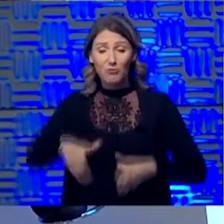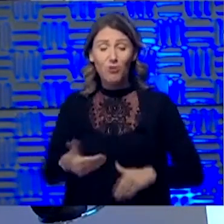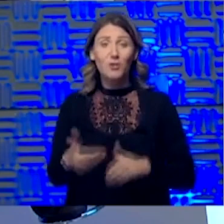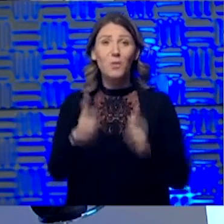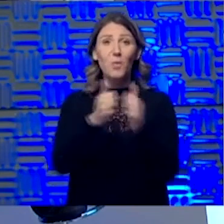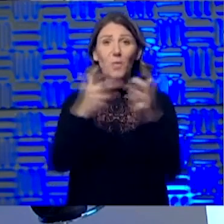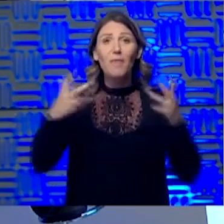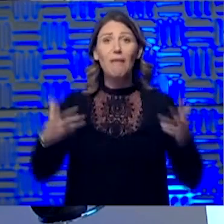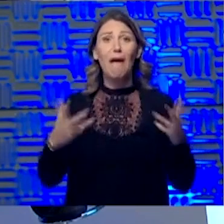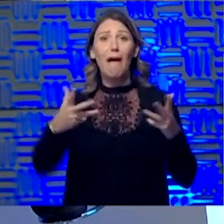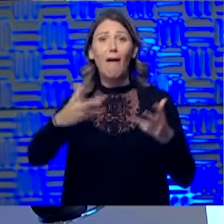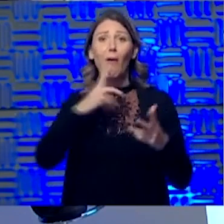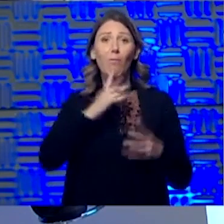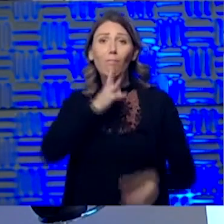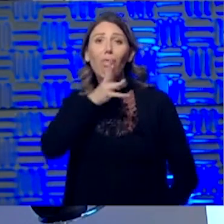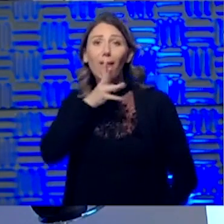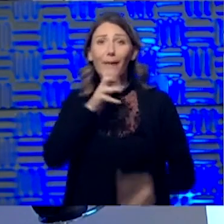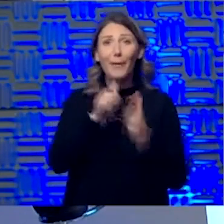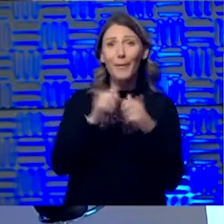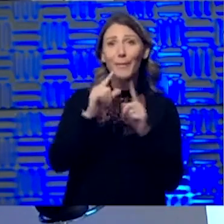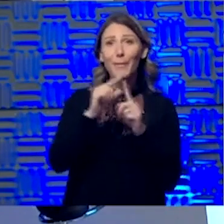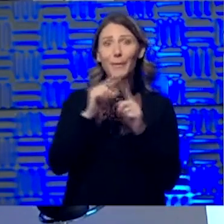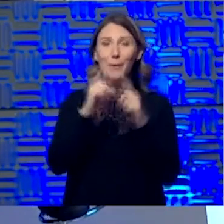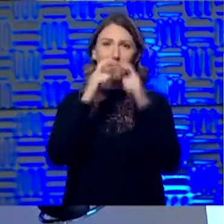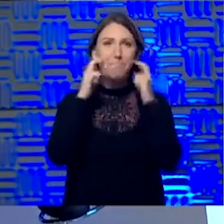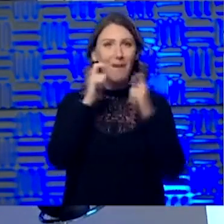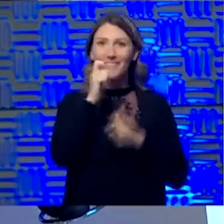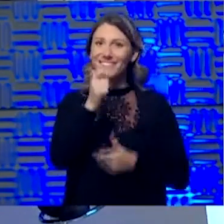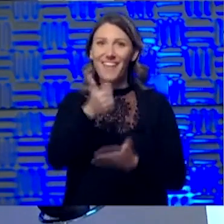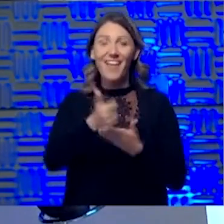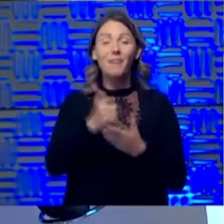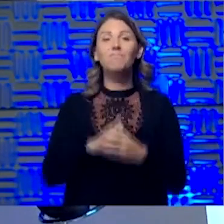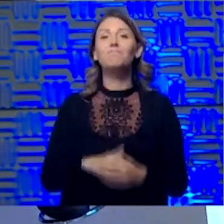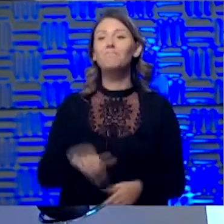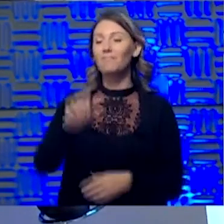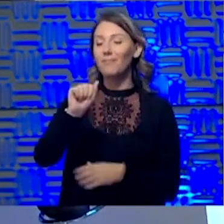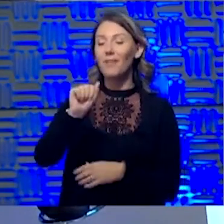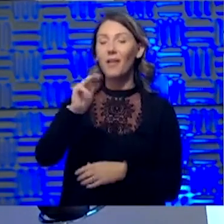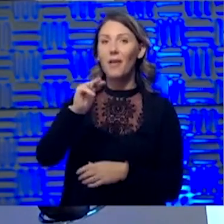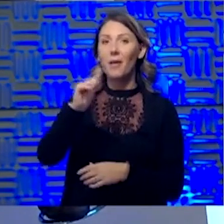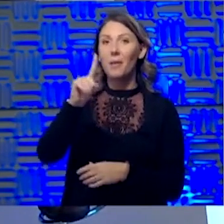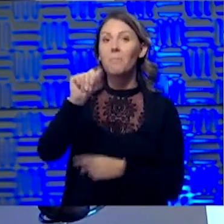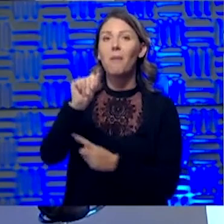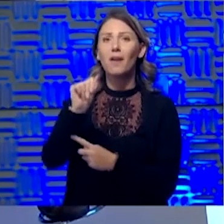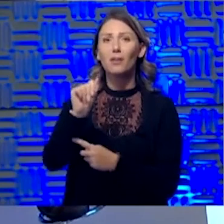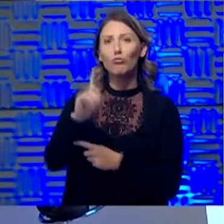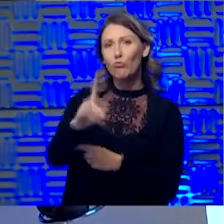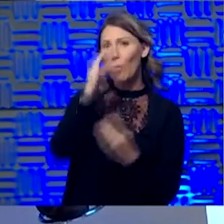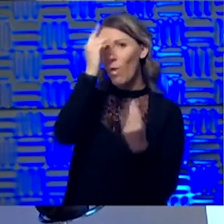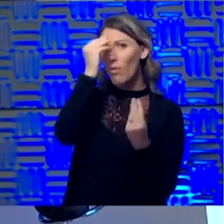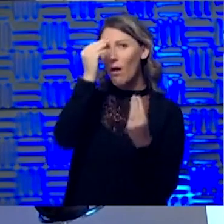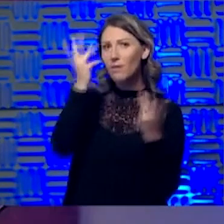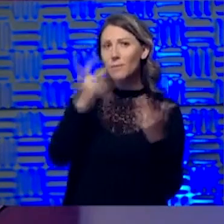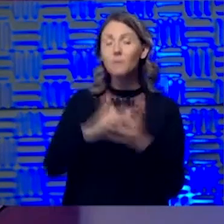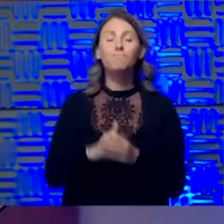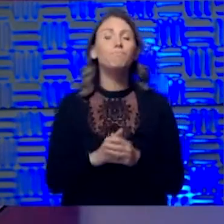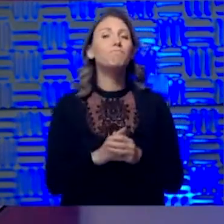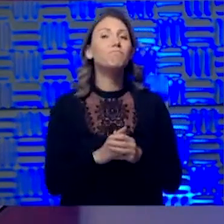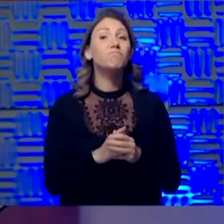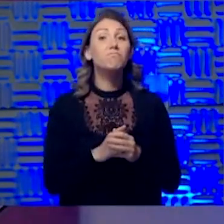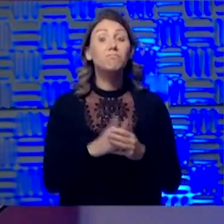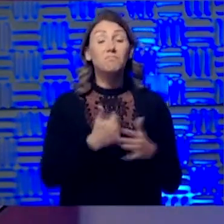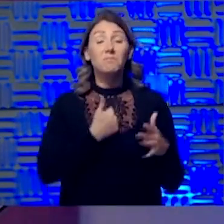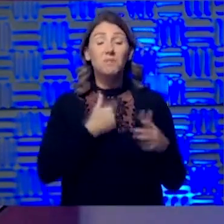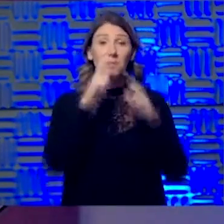but the mask did not help me, so I'm a little disappointed about that. Amanda, what do you think? Mask or not unmask? I think that the mask really